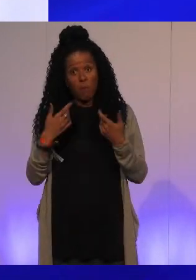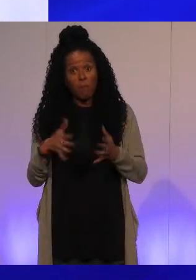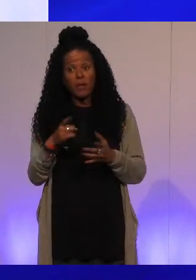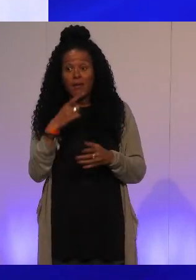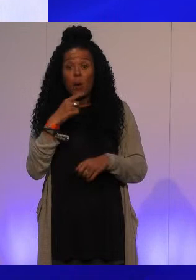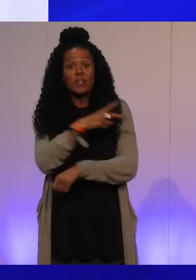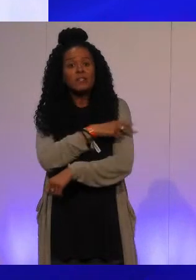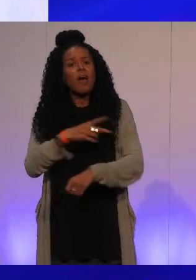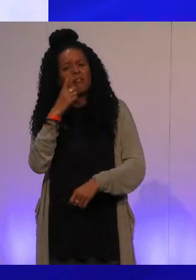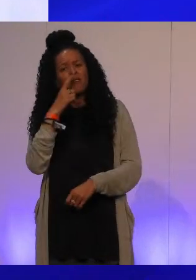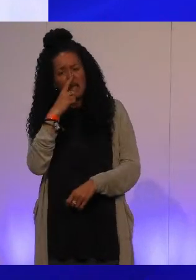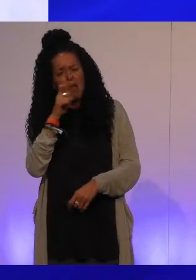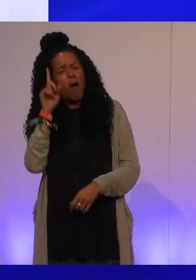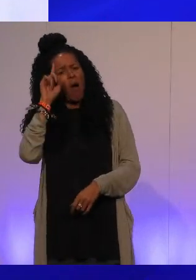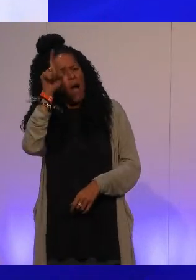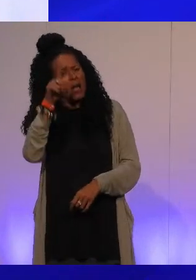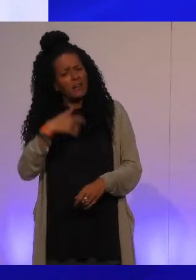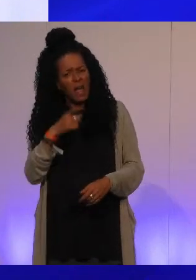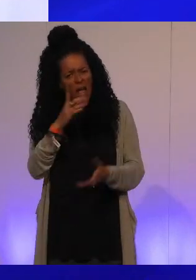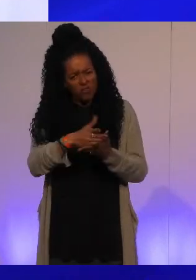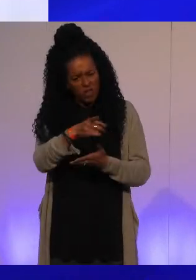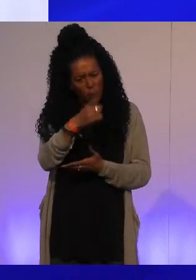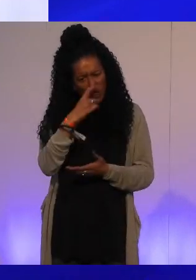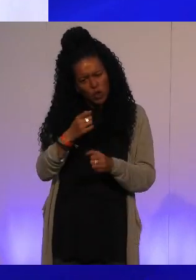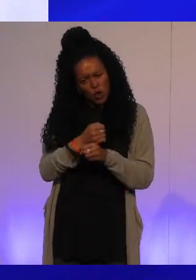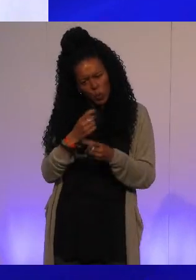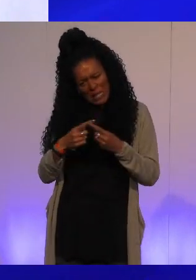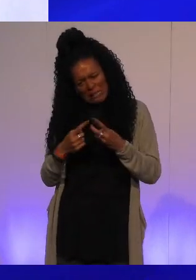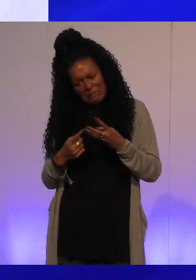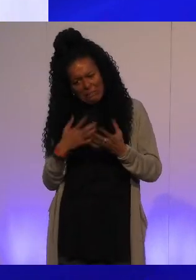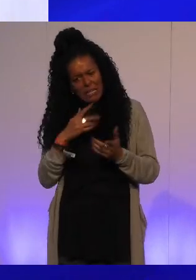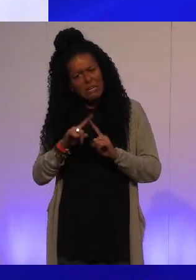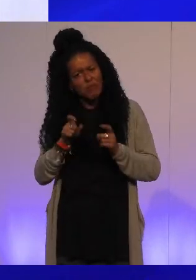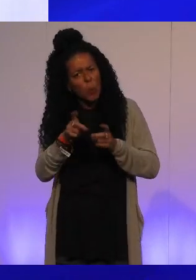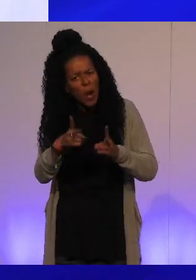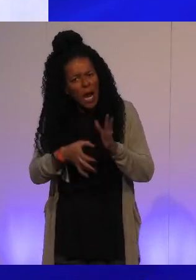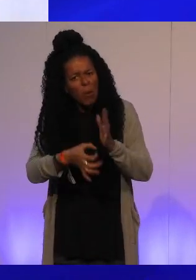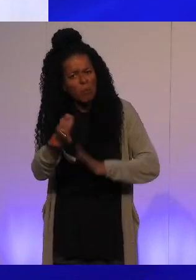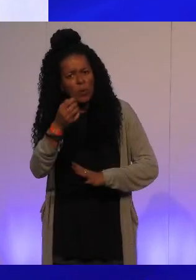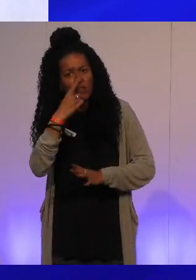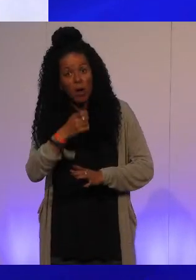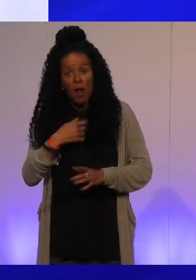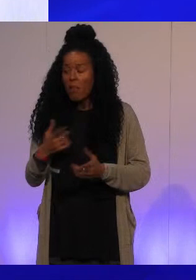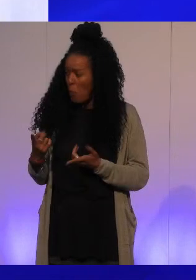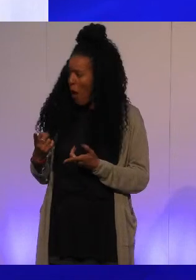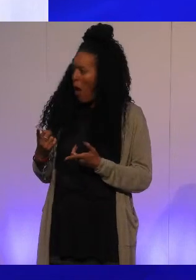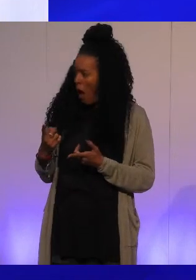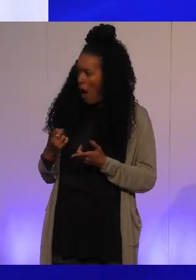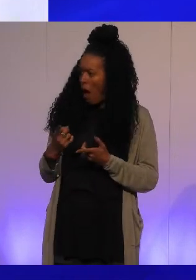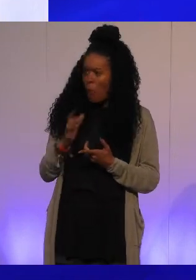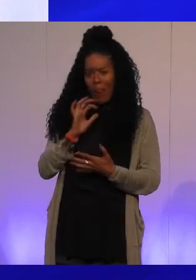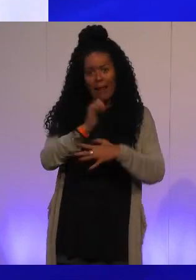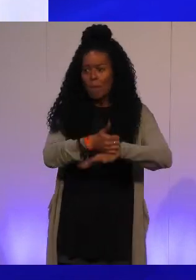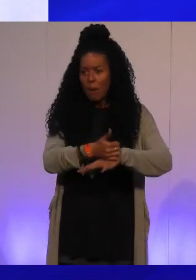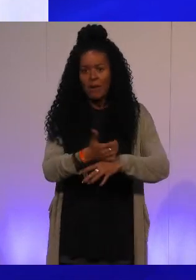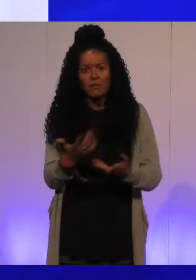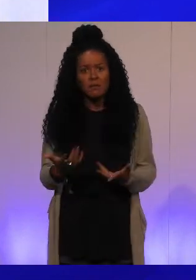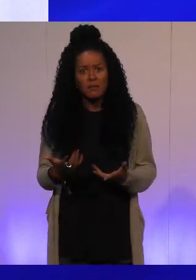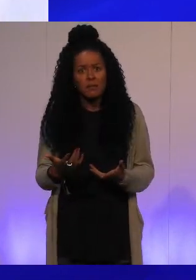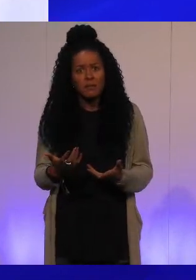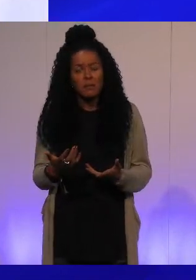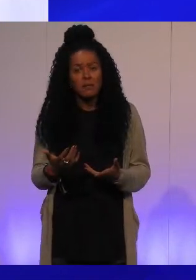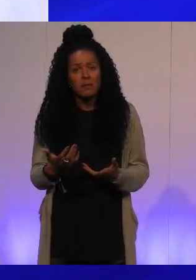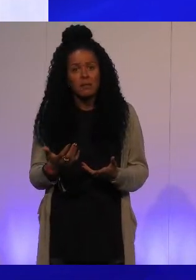staff can now come forward and say, actually, we could do this a different way and it would be rather better. And they can now take